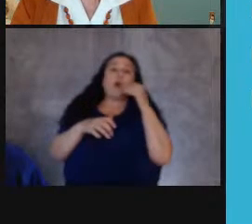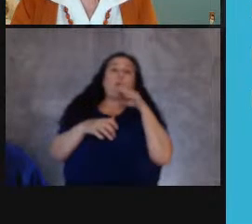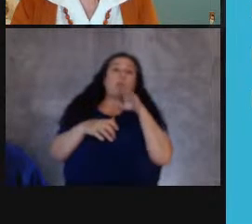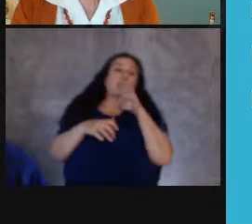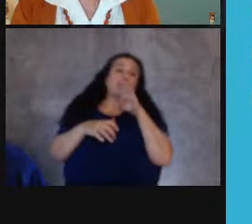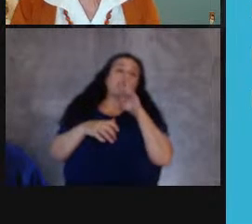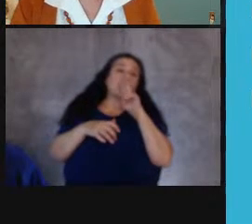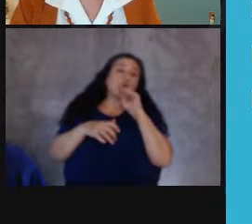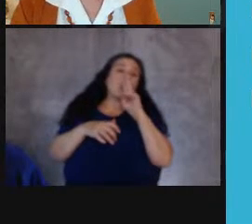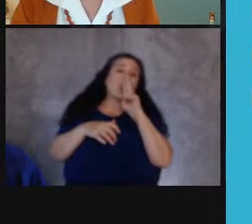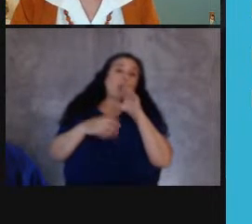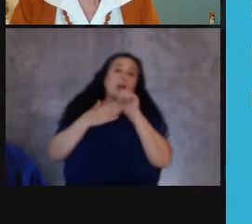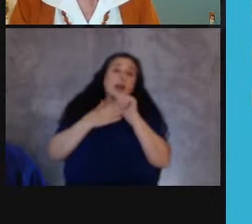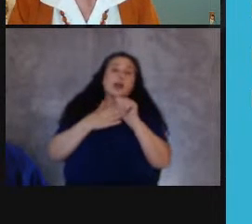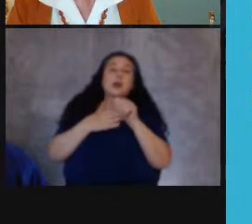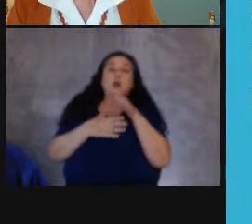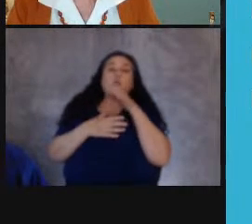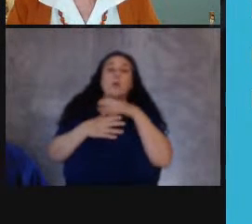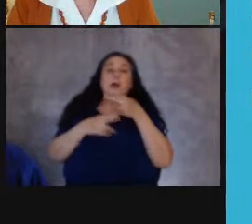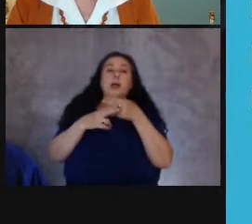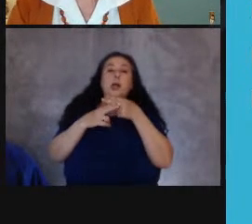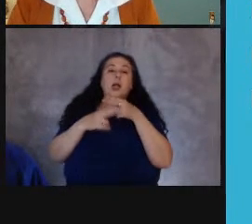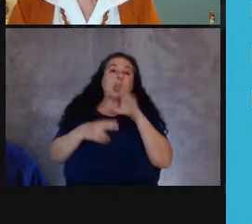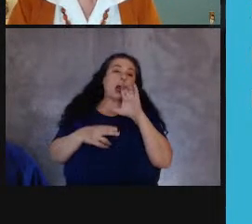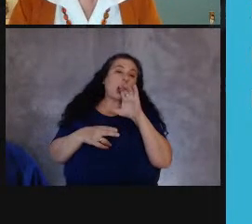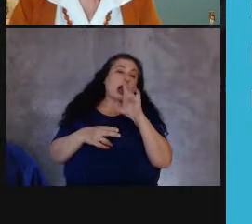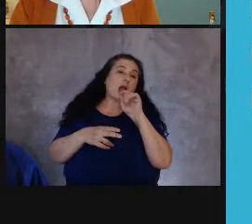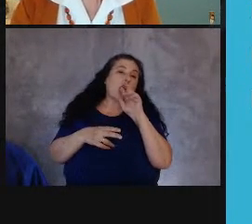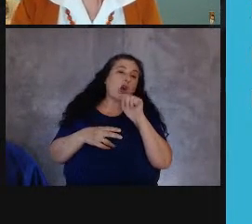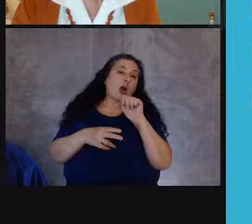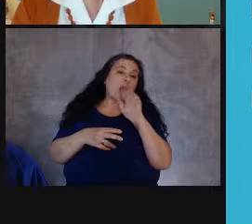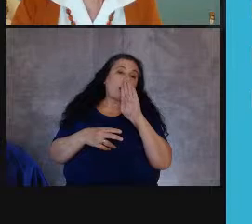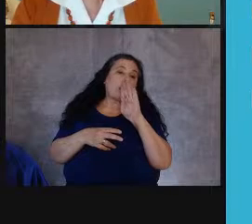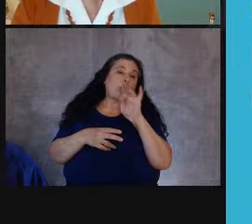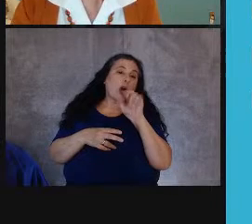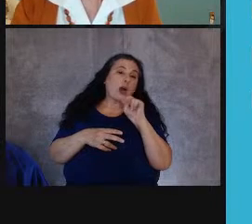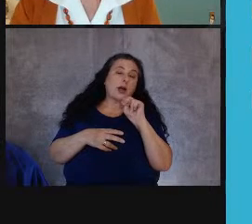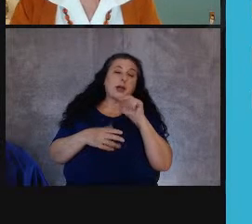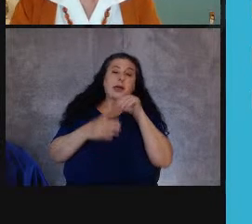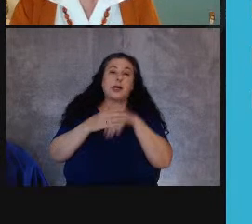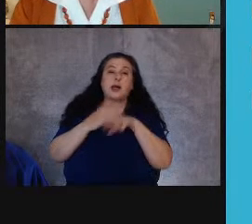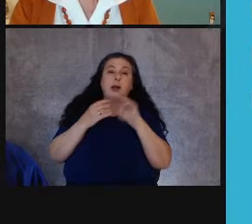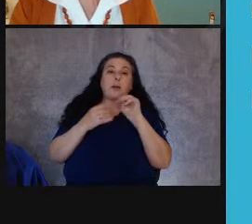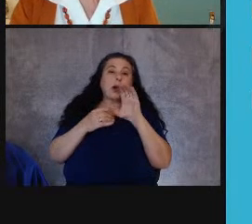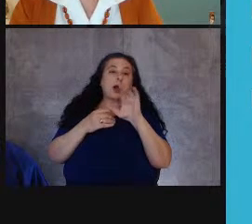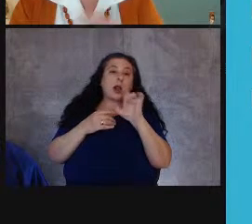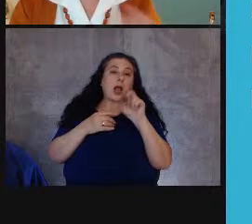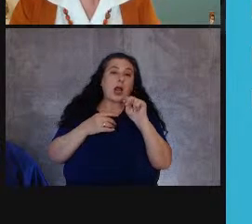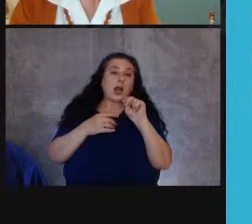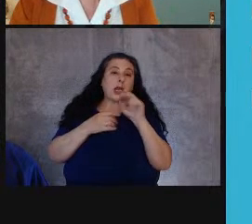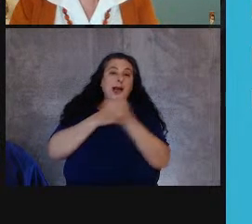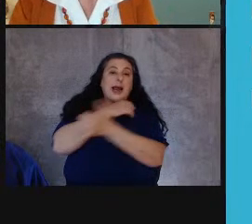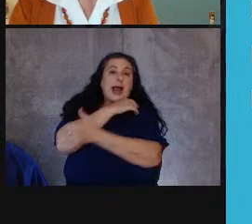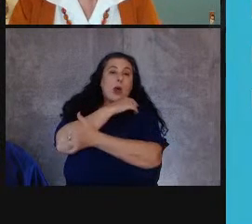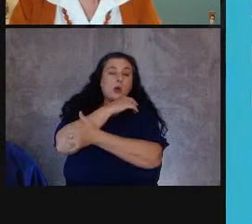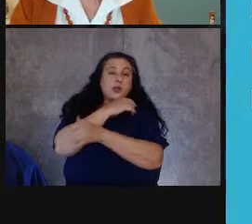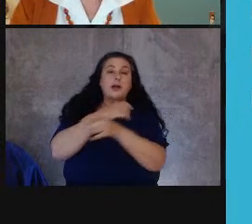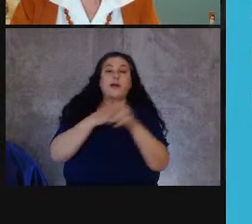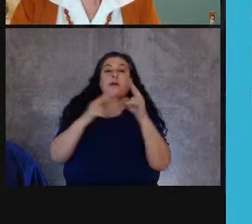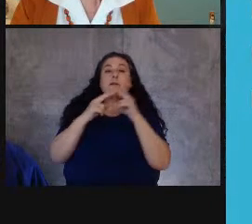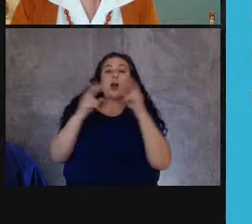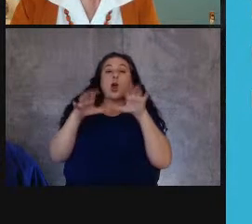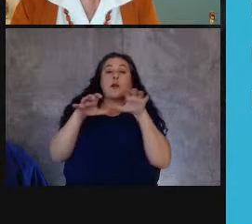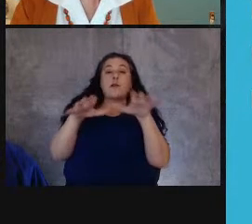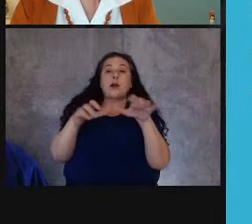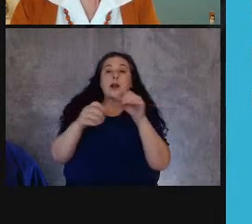in this regard was a woman named Claire O'Brien, who was with the McLean County Home Bureau. She was incredibly active in a